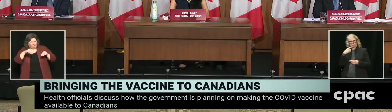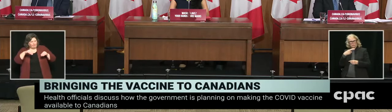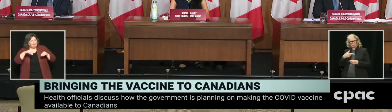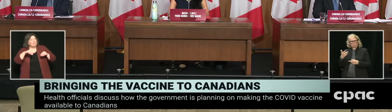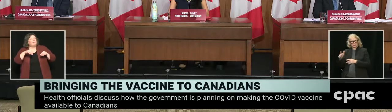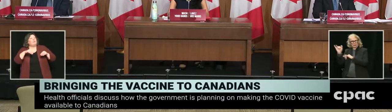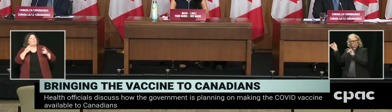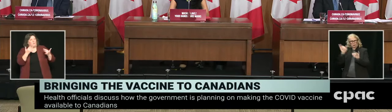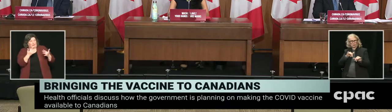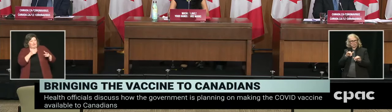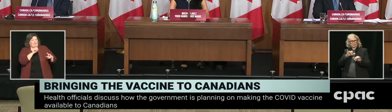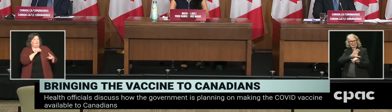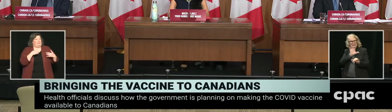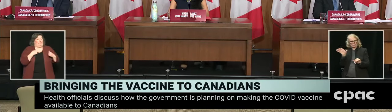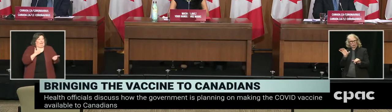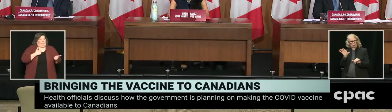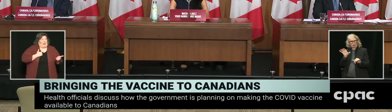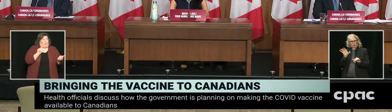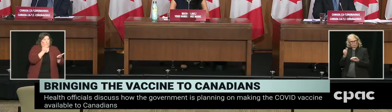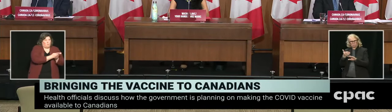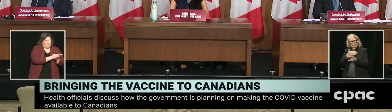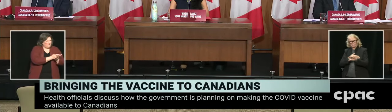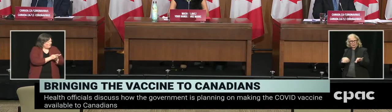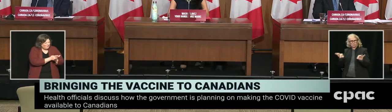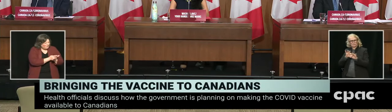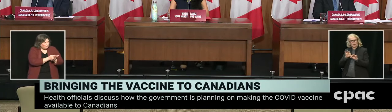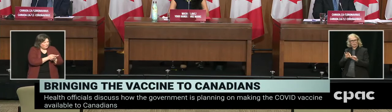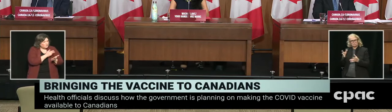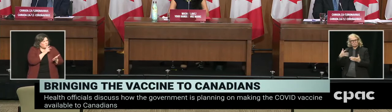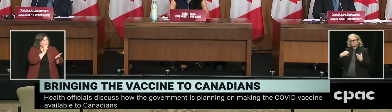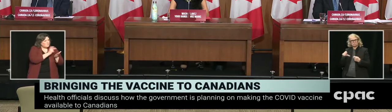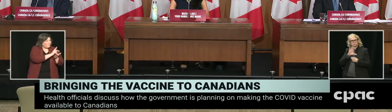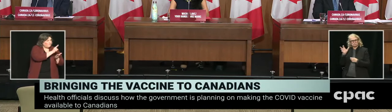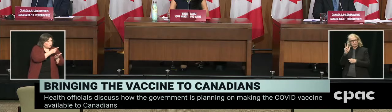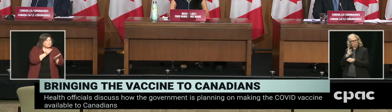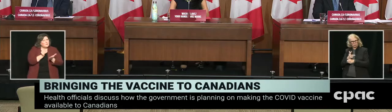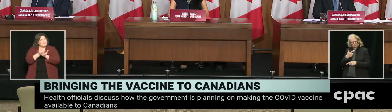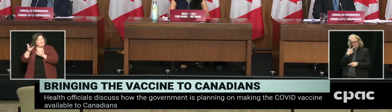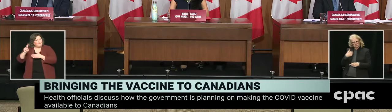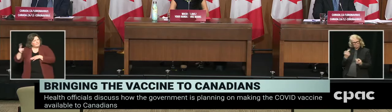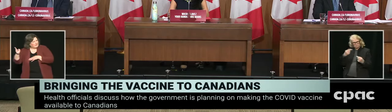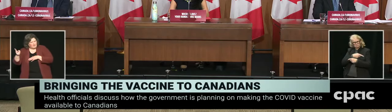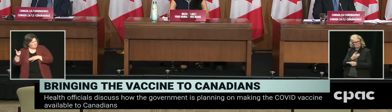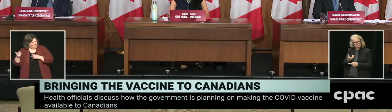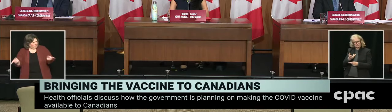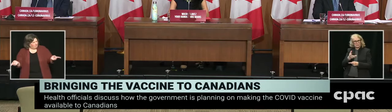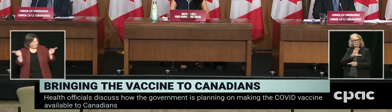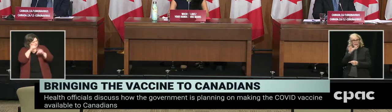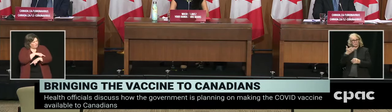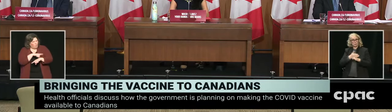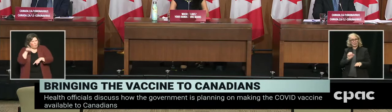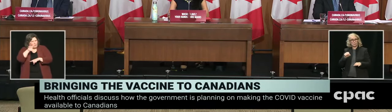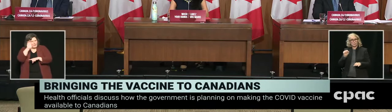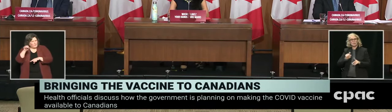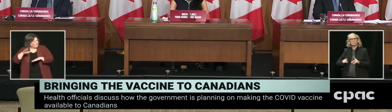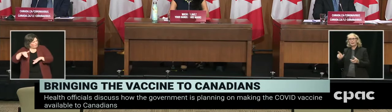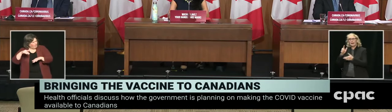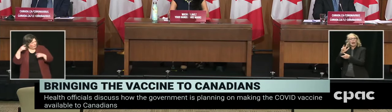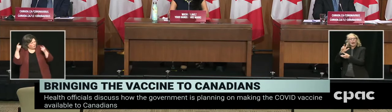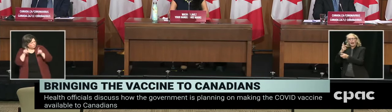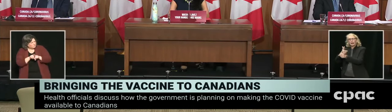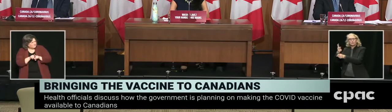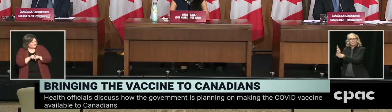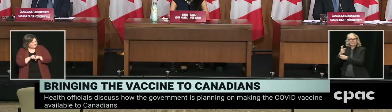has approved the vaccine. Are you saying that's not the case, or are you saying Canada is ready, but the companies haven't actually agreed to export the